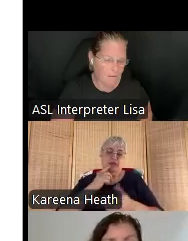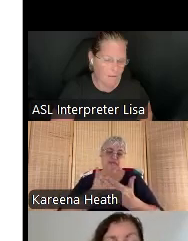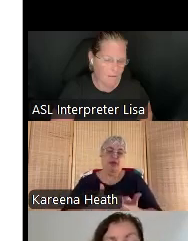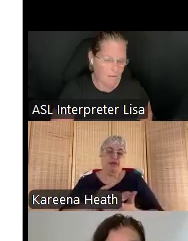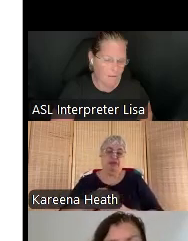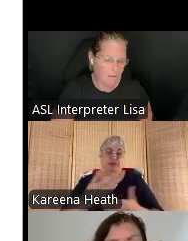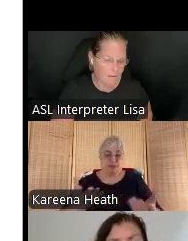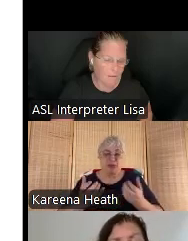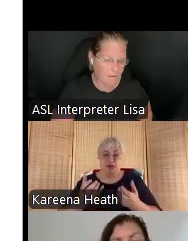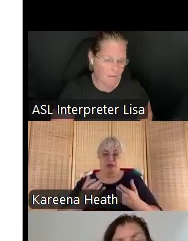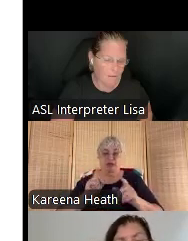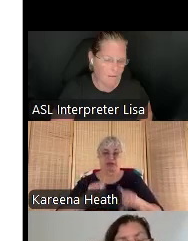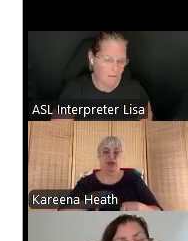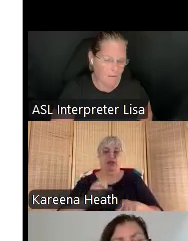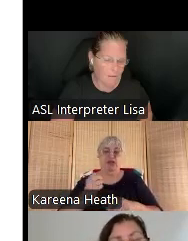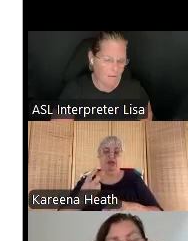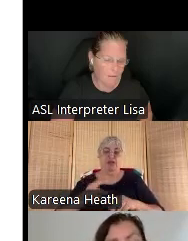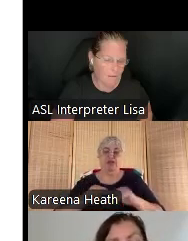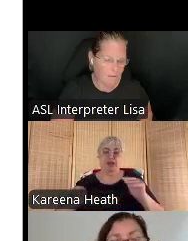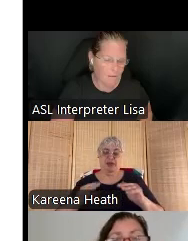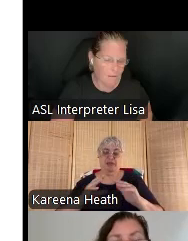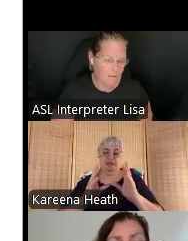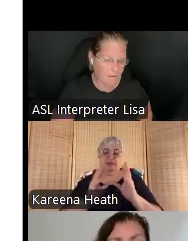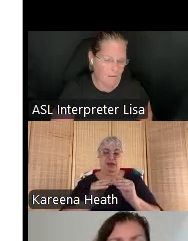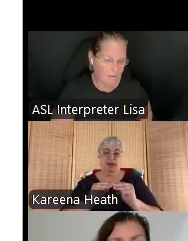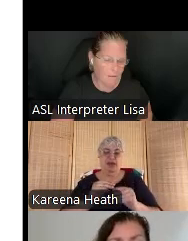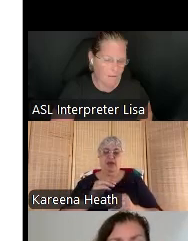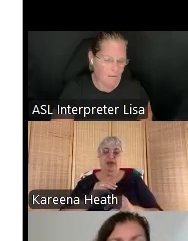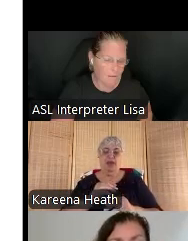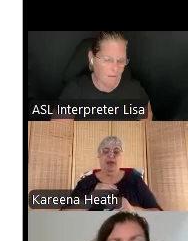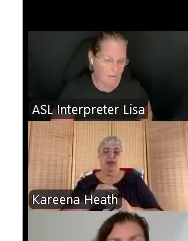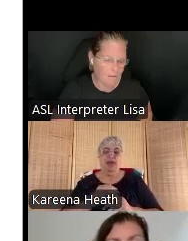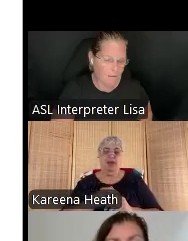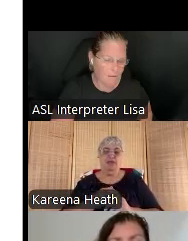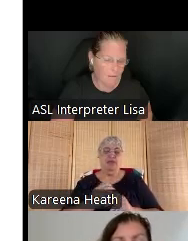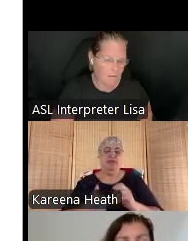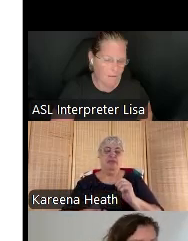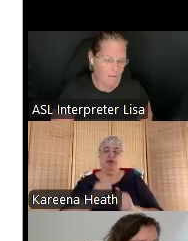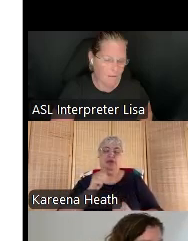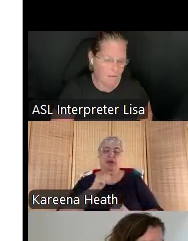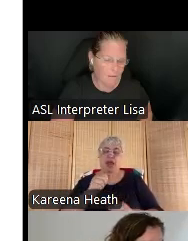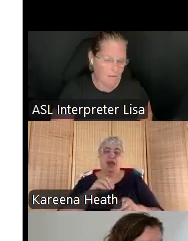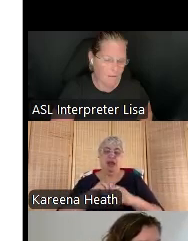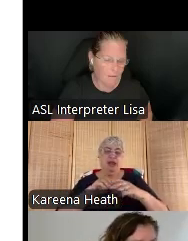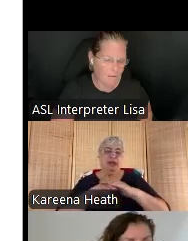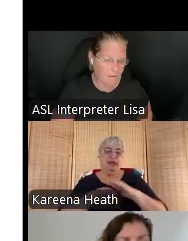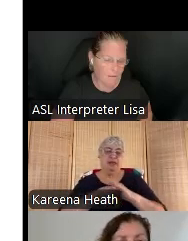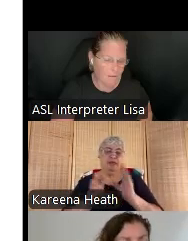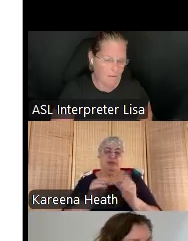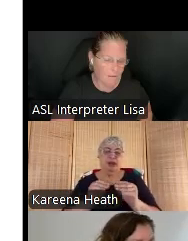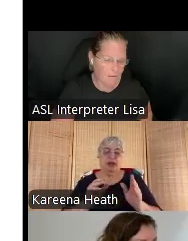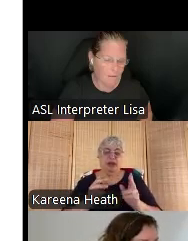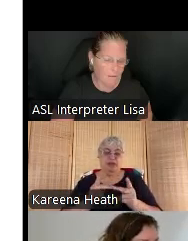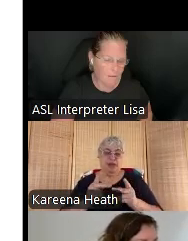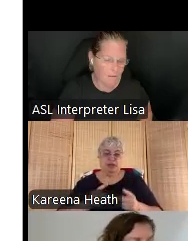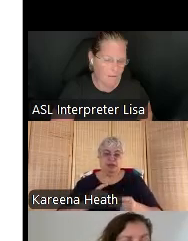to attend a 12-step meeting. Most are not in accessible meeting spaces. We can go on to the next slide.